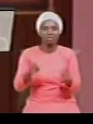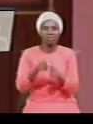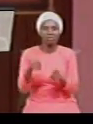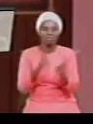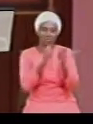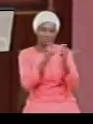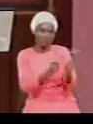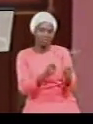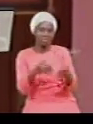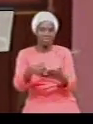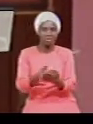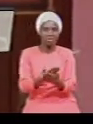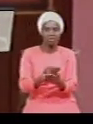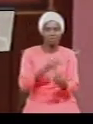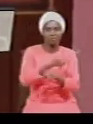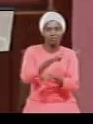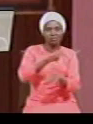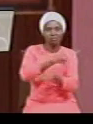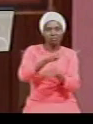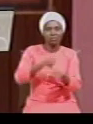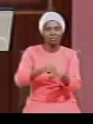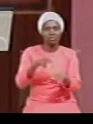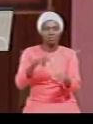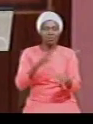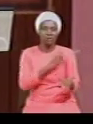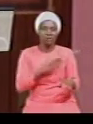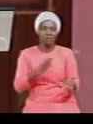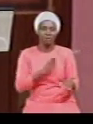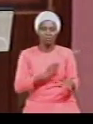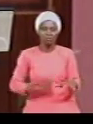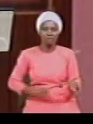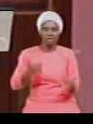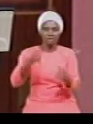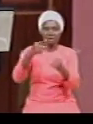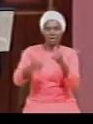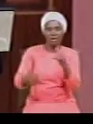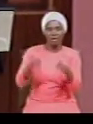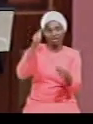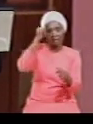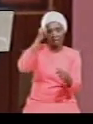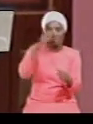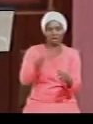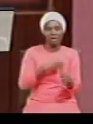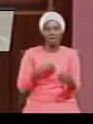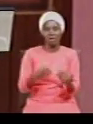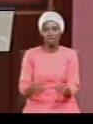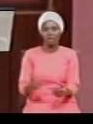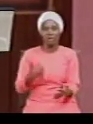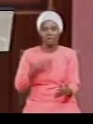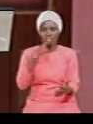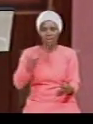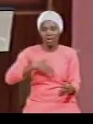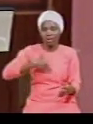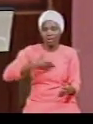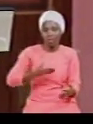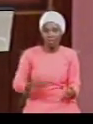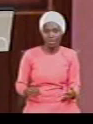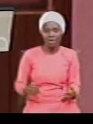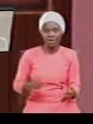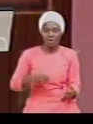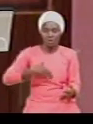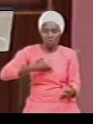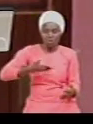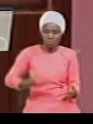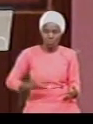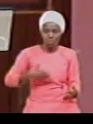the new nature of Christ, the last Adam. And now we're willing in